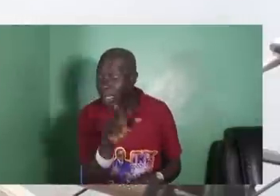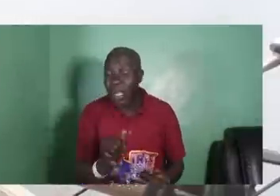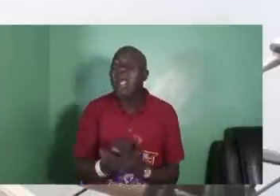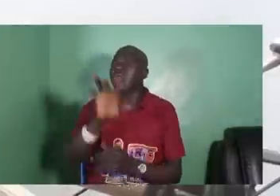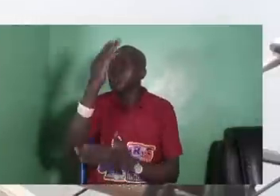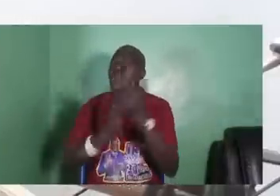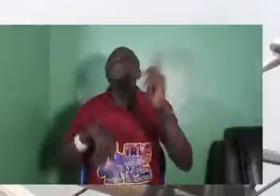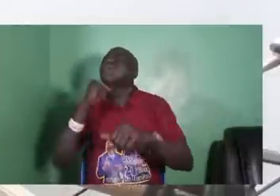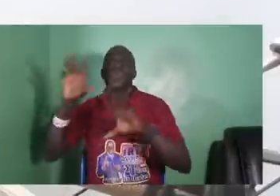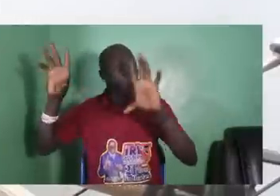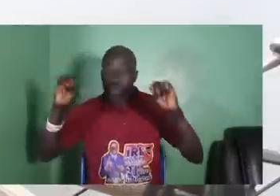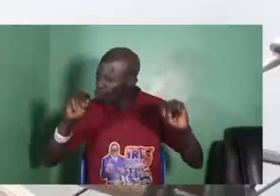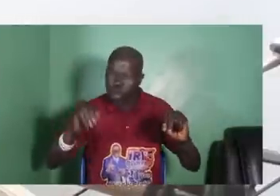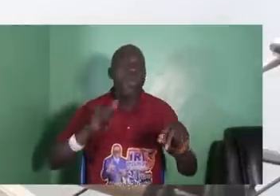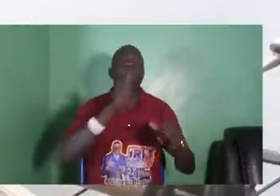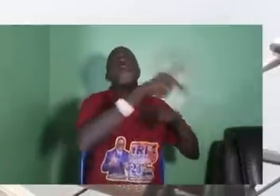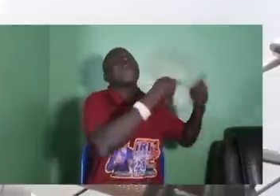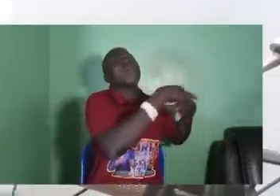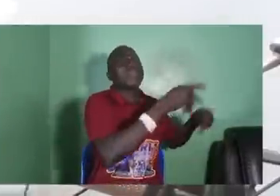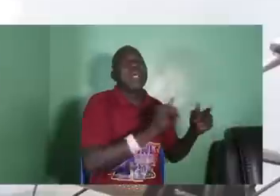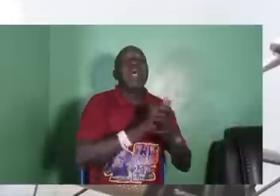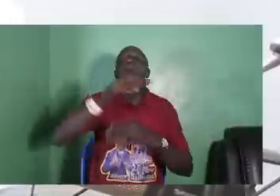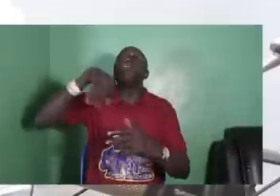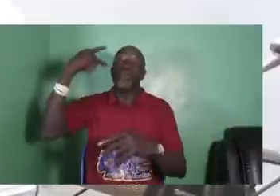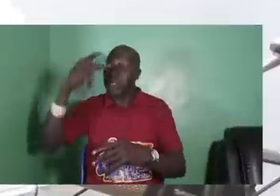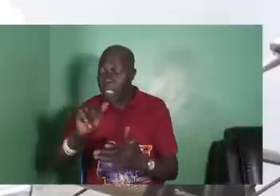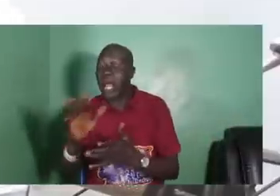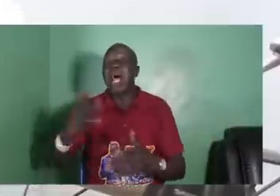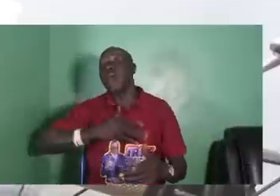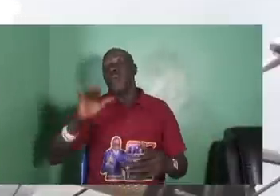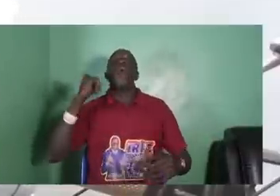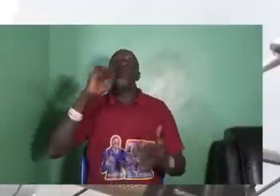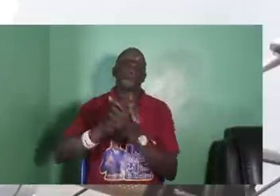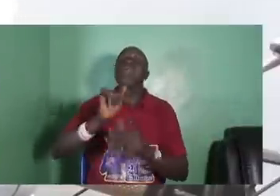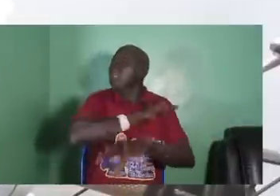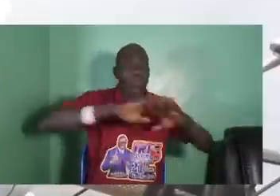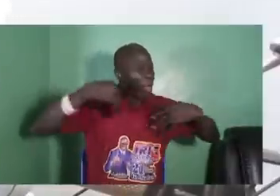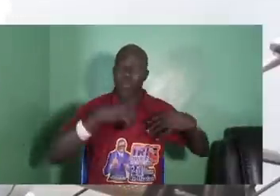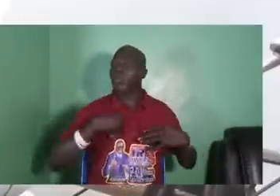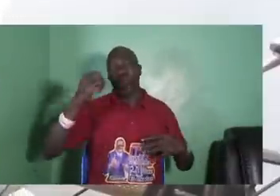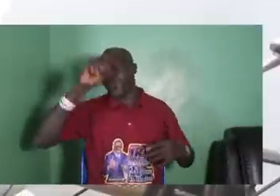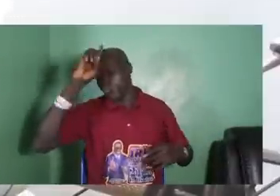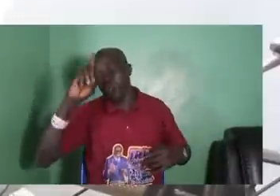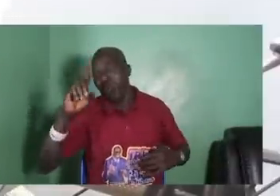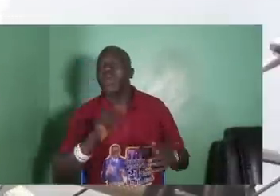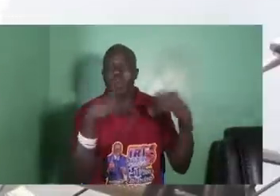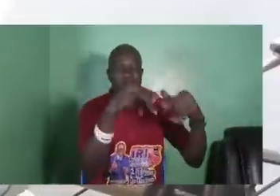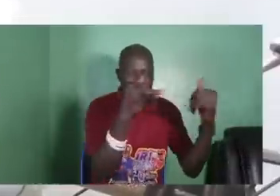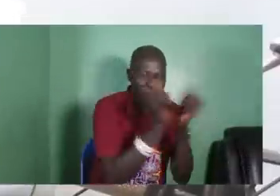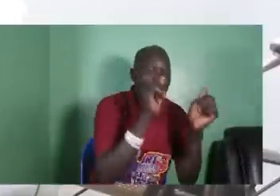so people say there is no prophet e mo ye woli a lot of prophet oh ni woli mi you see a prophet o le mo laja so kan lo she will not have more than what you say